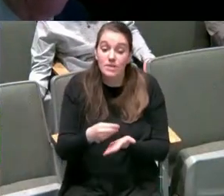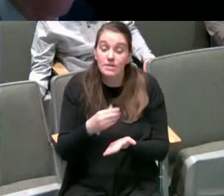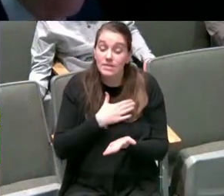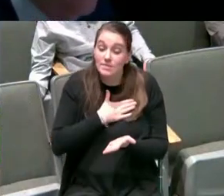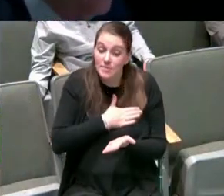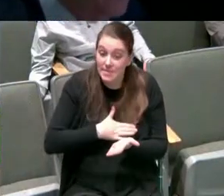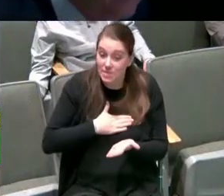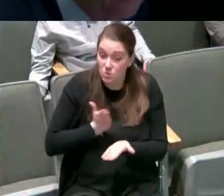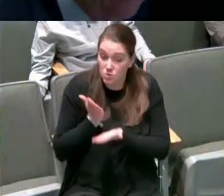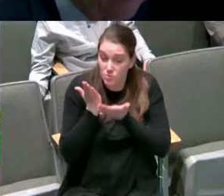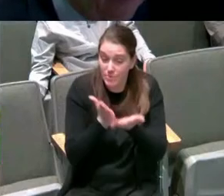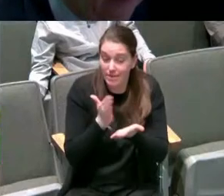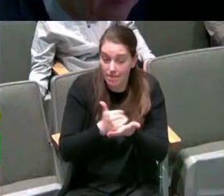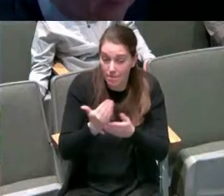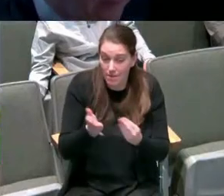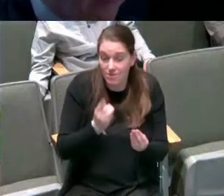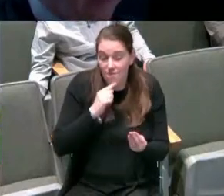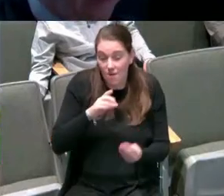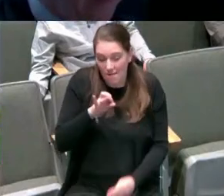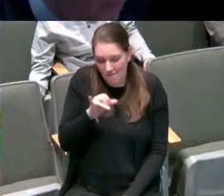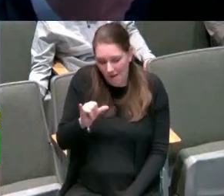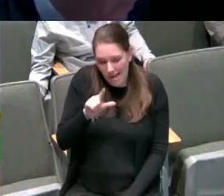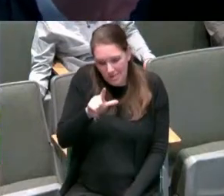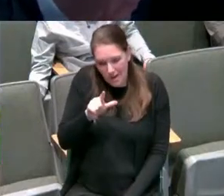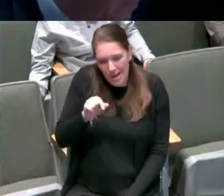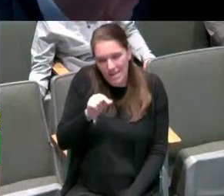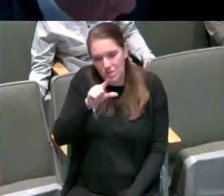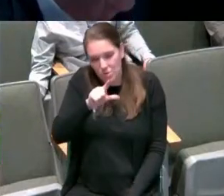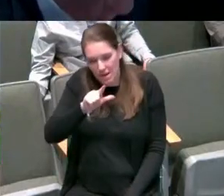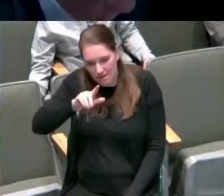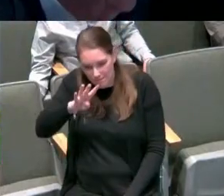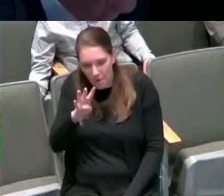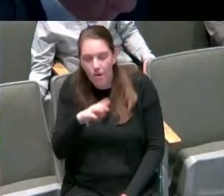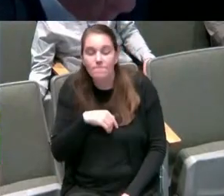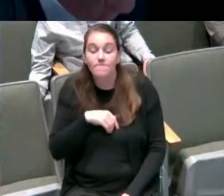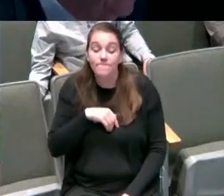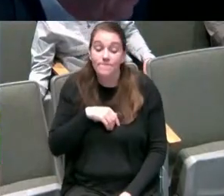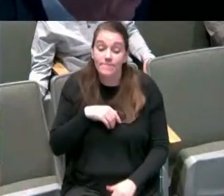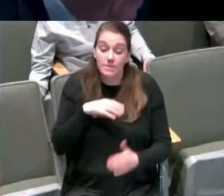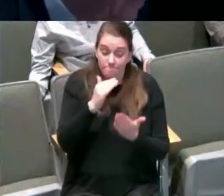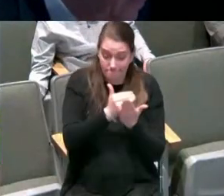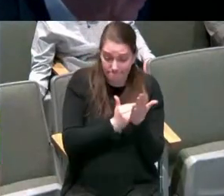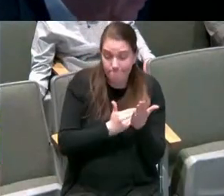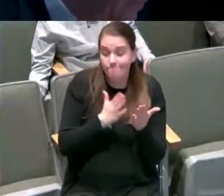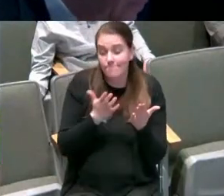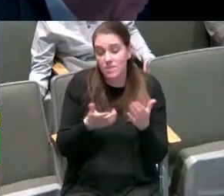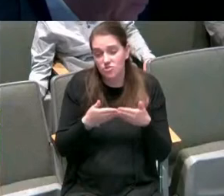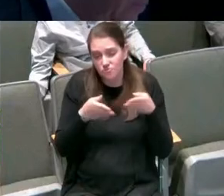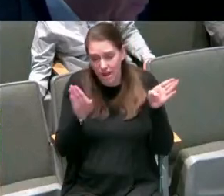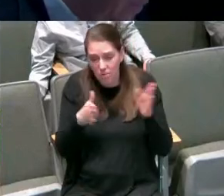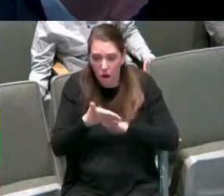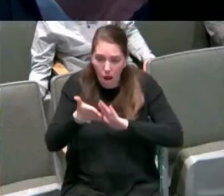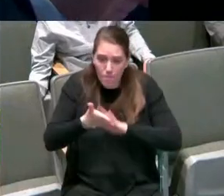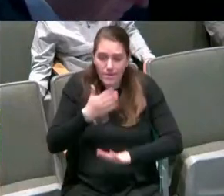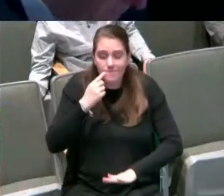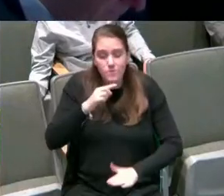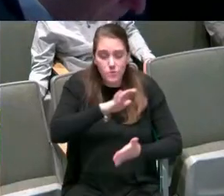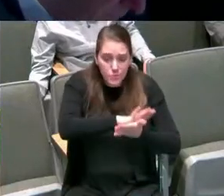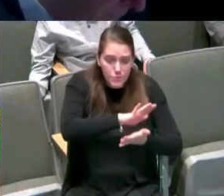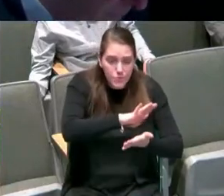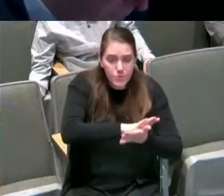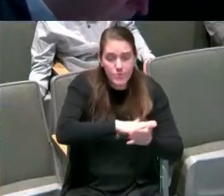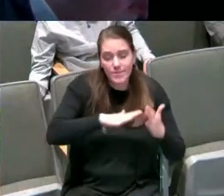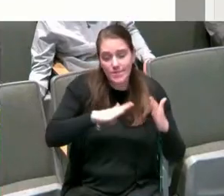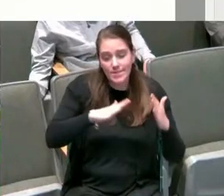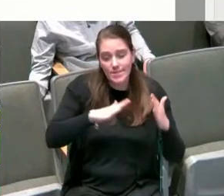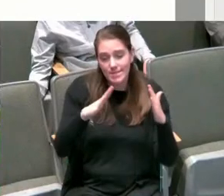budget for your consideration Article 5 covers General Municipal operations including that schools Town departments and debt